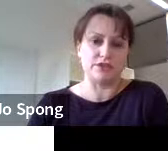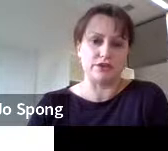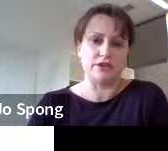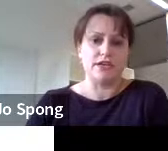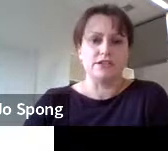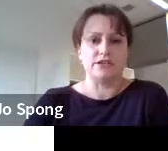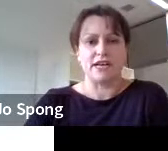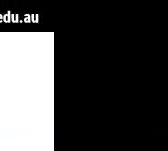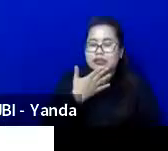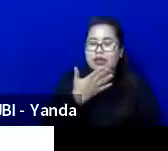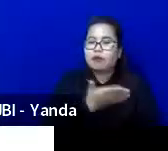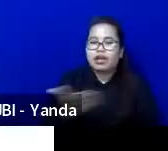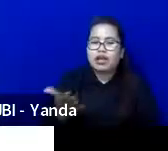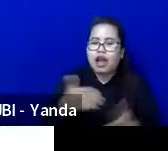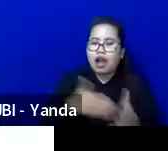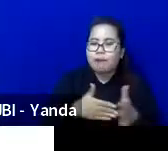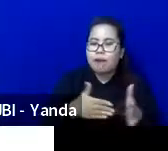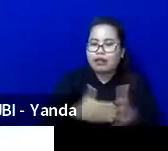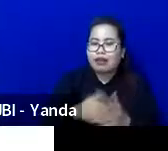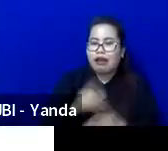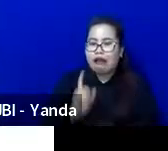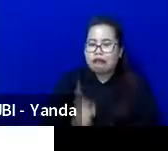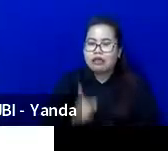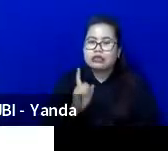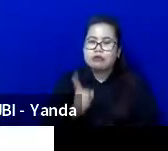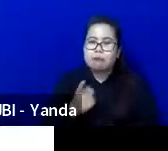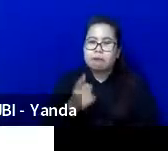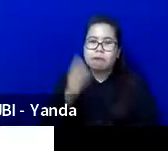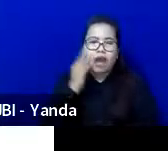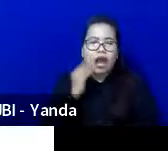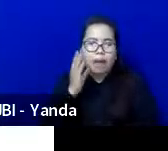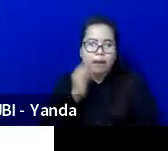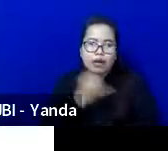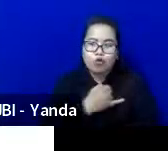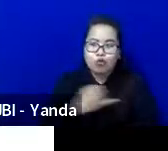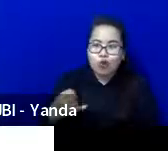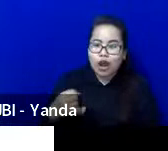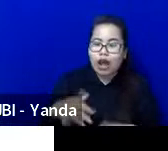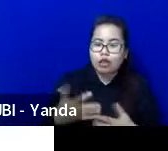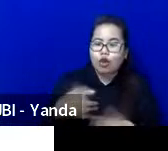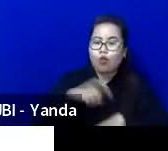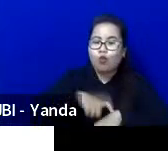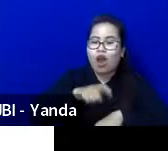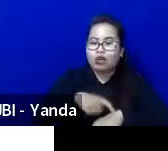to do so. So any resources really needed to be readily available.